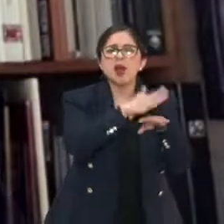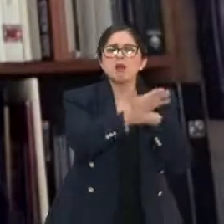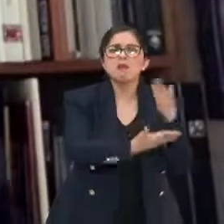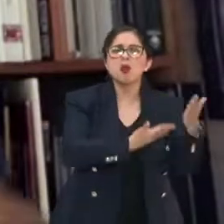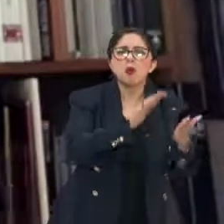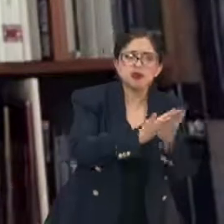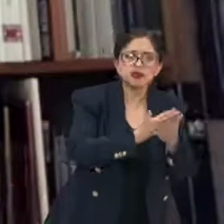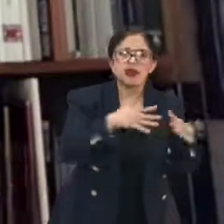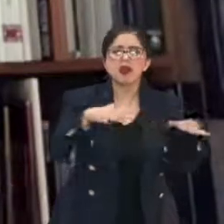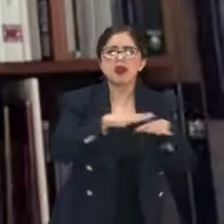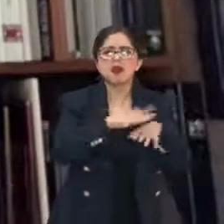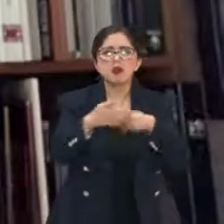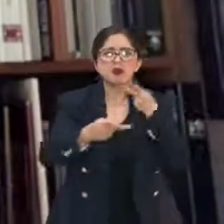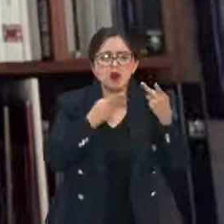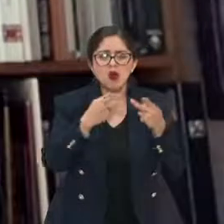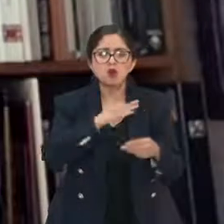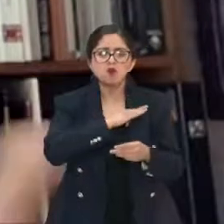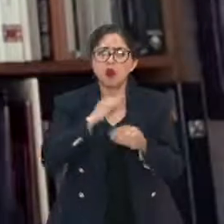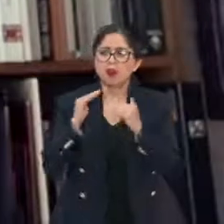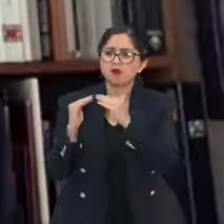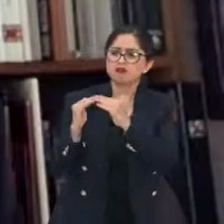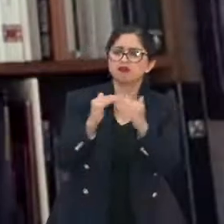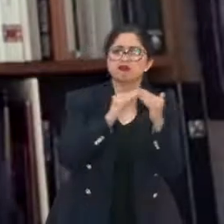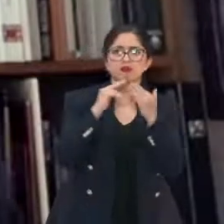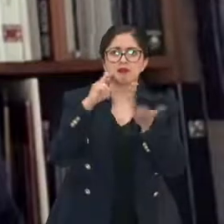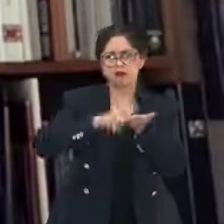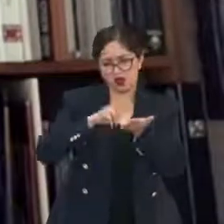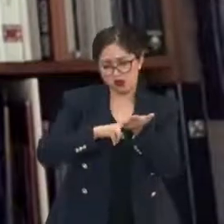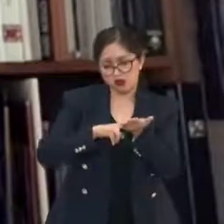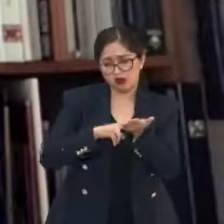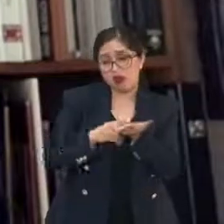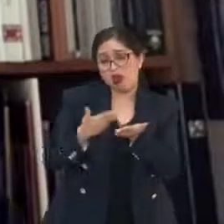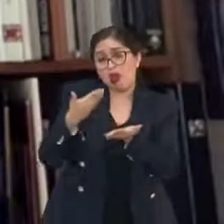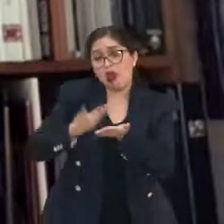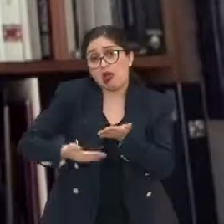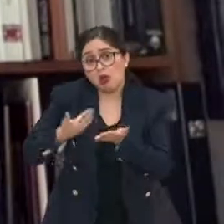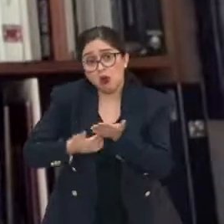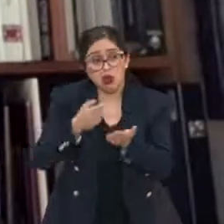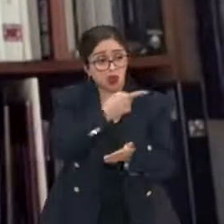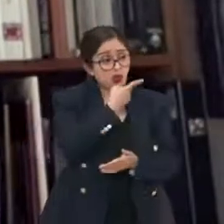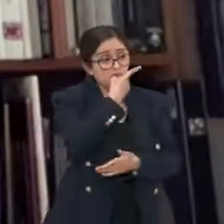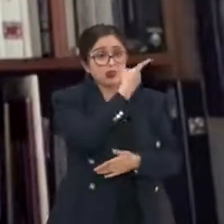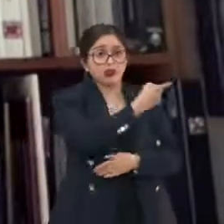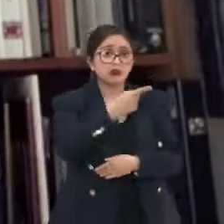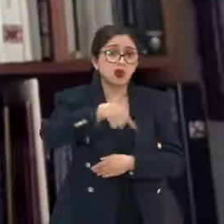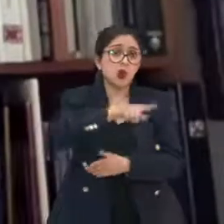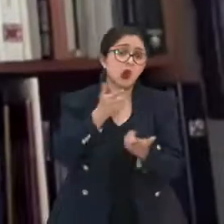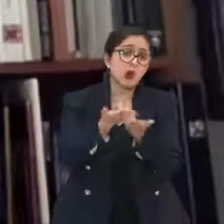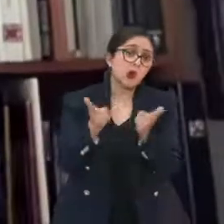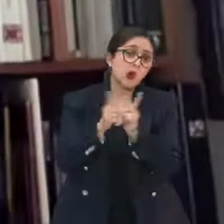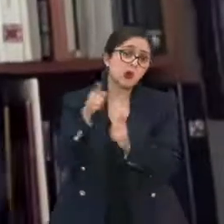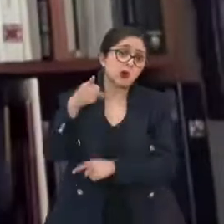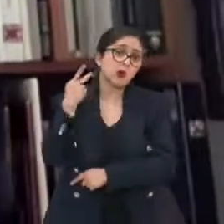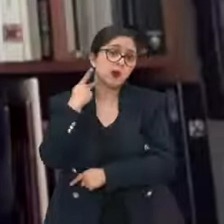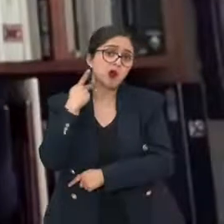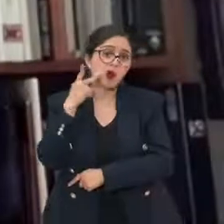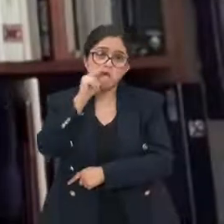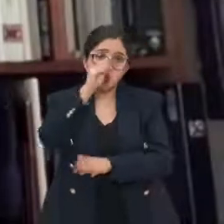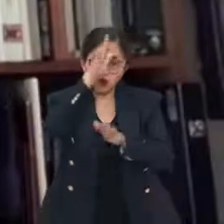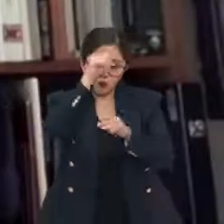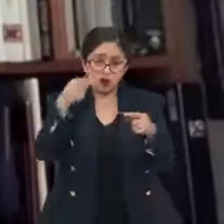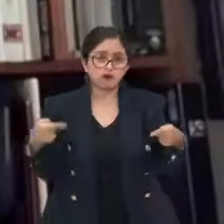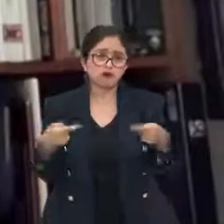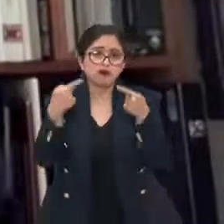a renewal of proposal, a renewal of speech and democracy. And it's very surprising that they say that